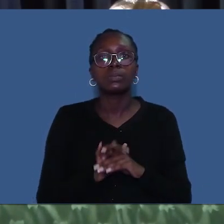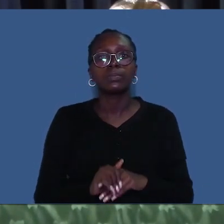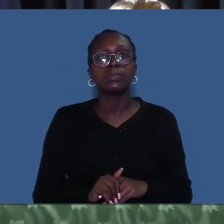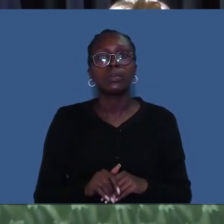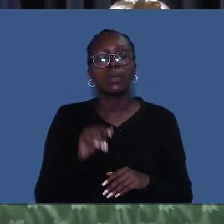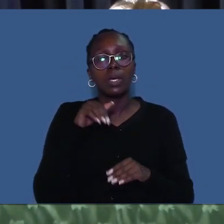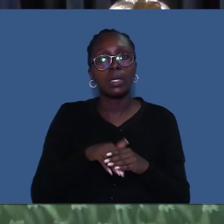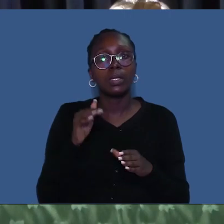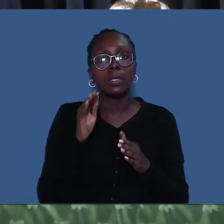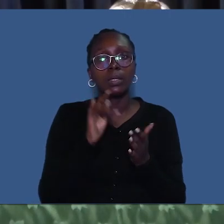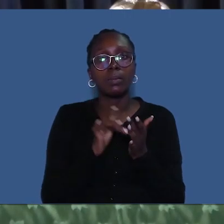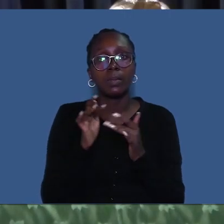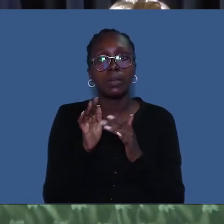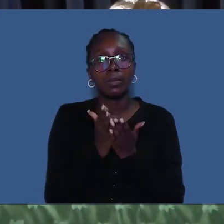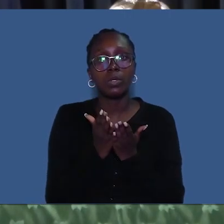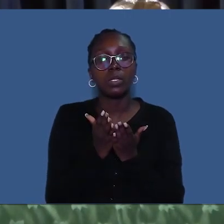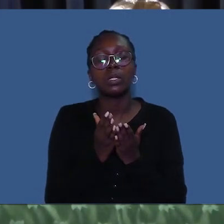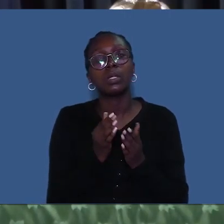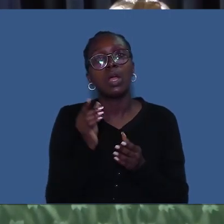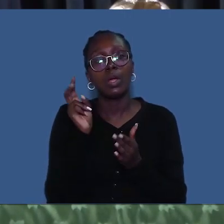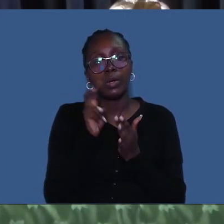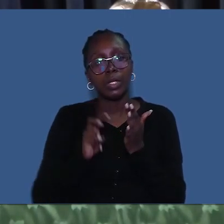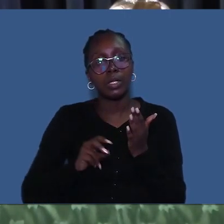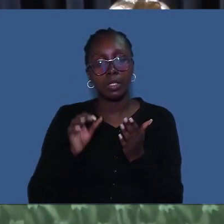Now, in the scripture reading in